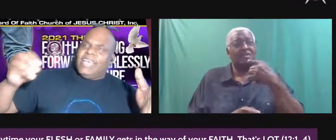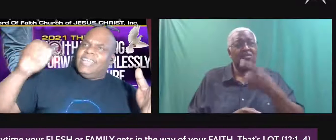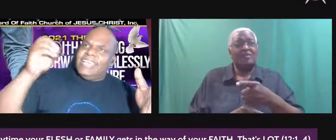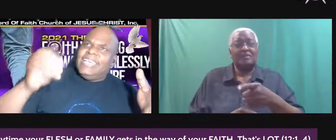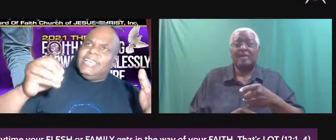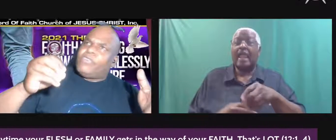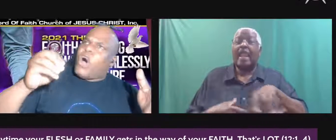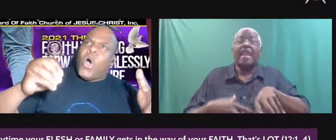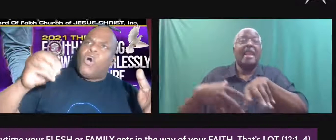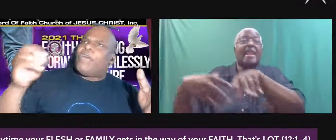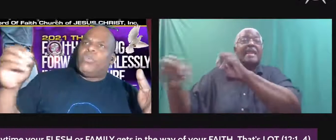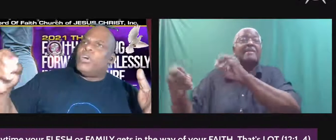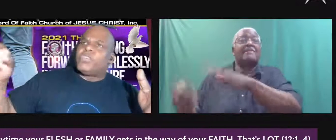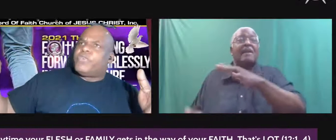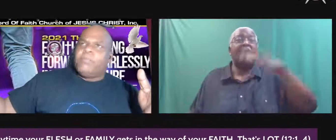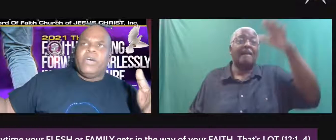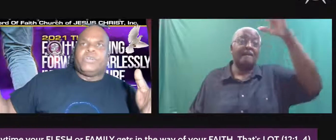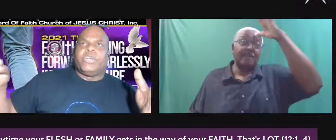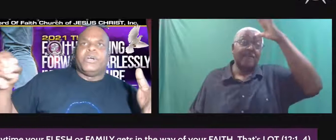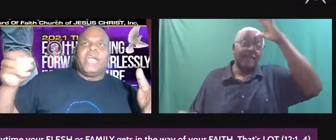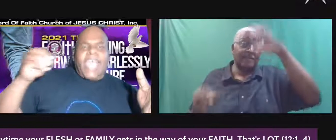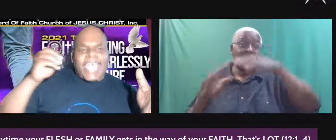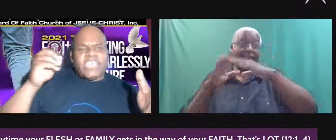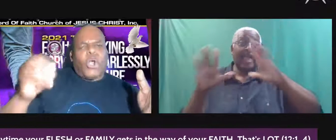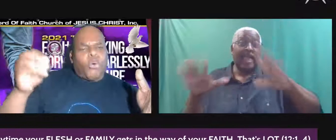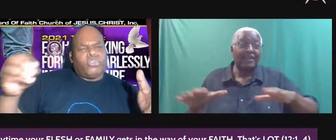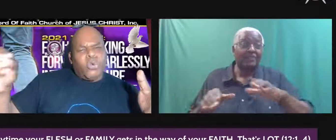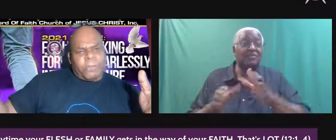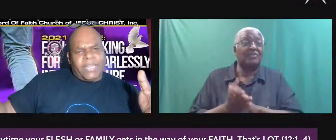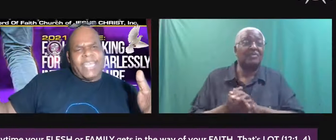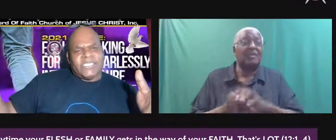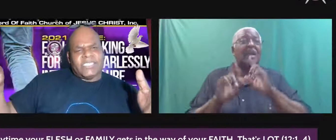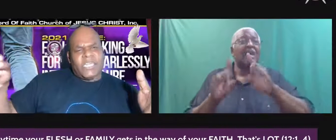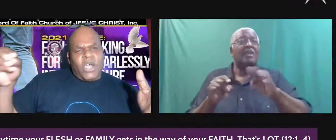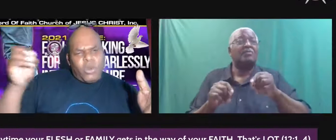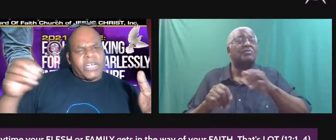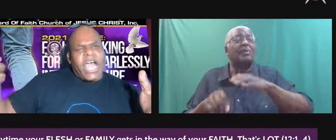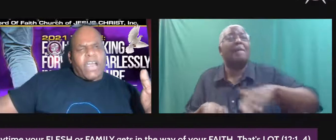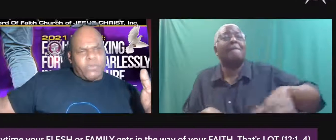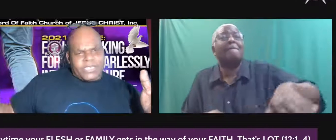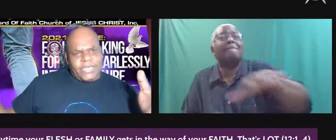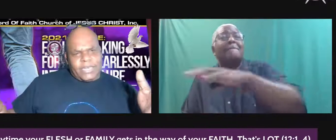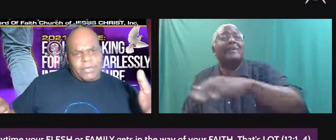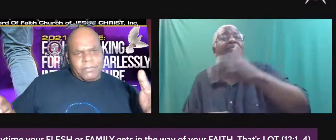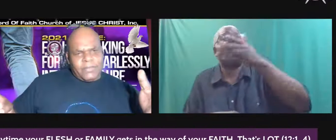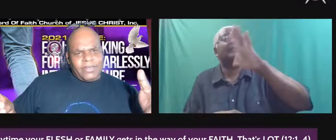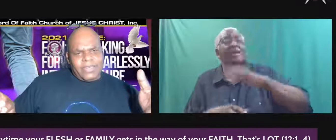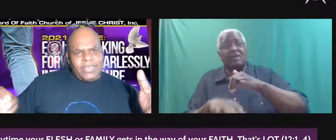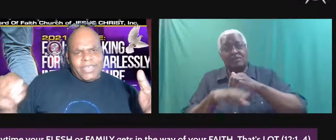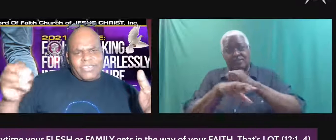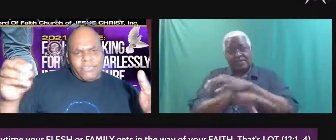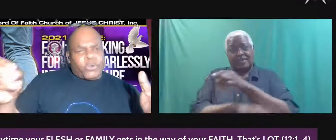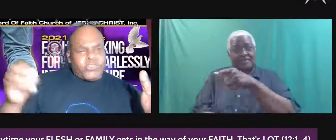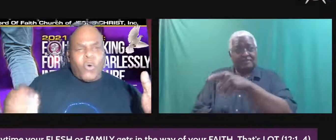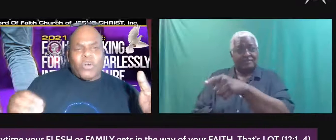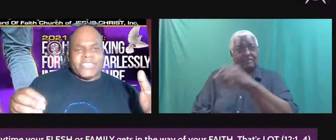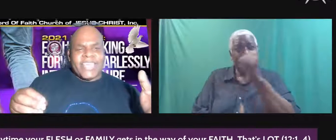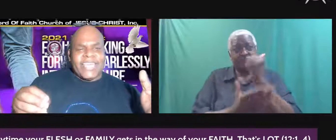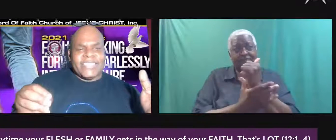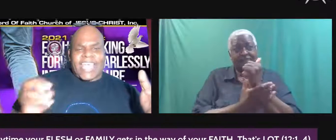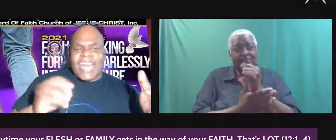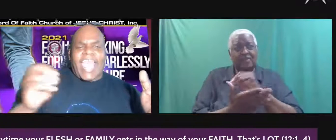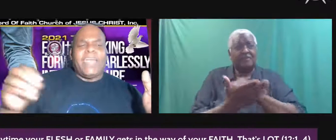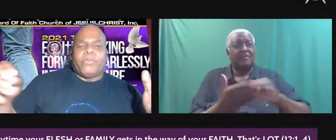house, leave all that was familiar, and go to a place where God was sending him. Verse